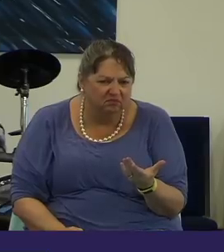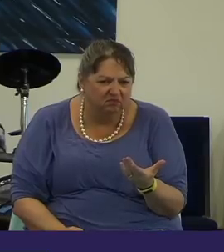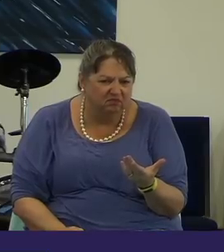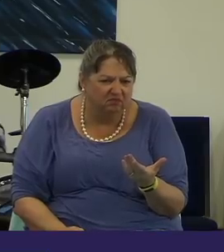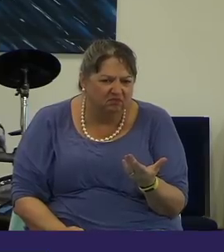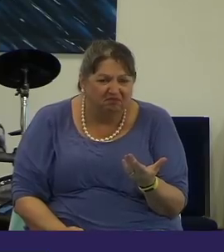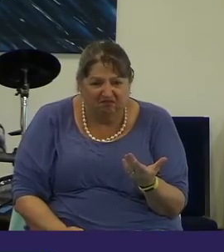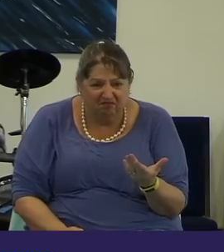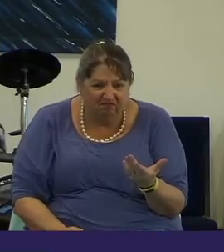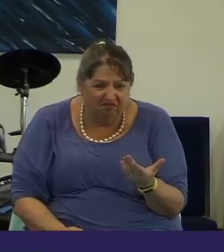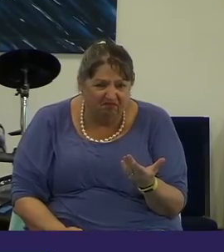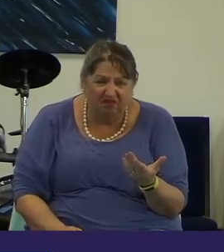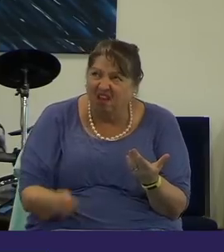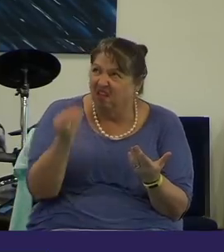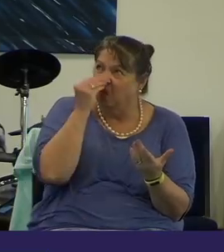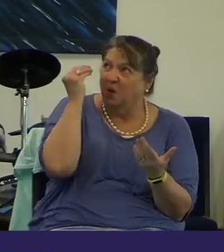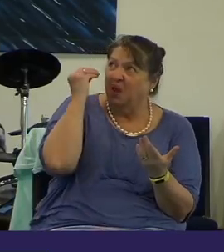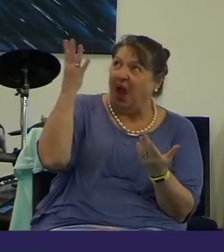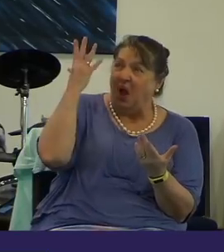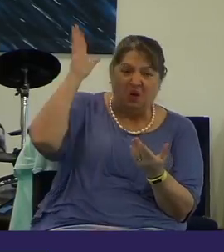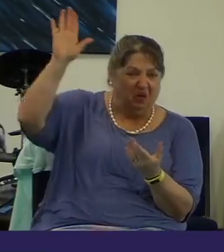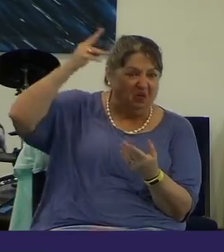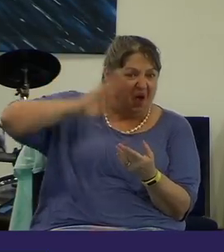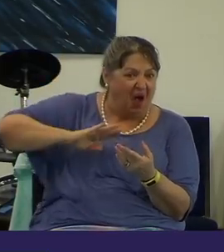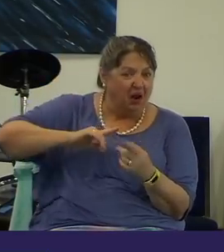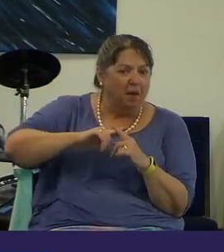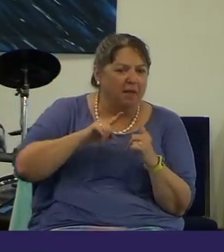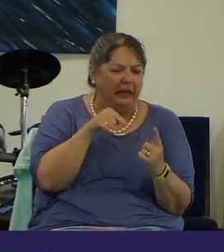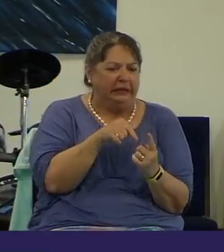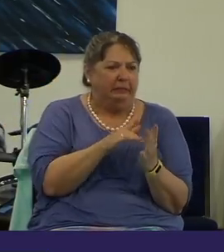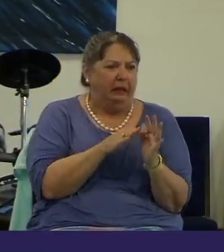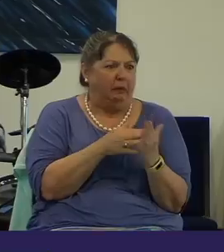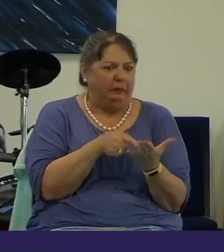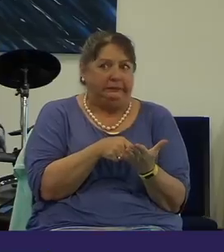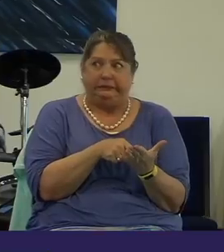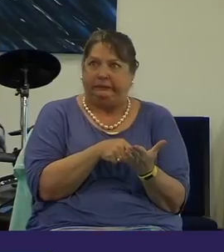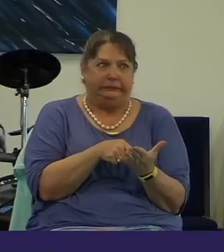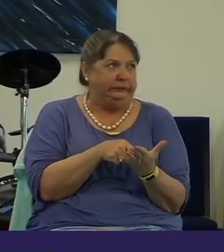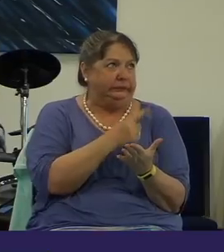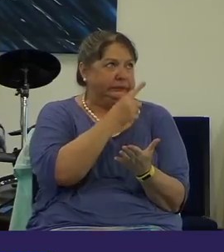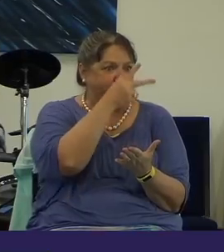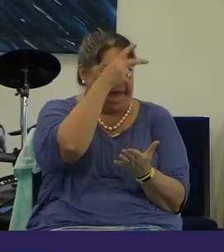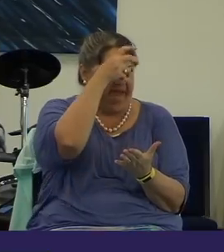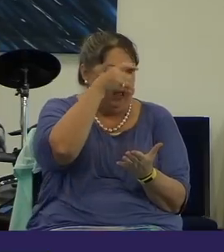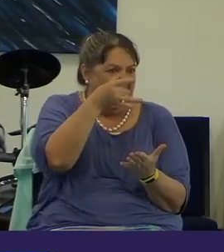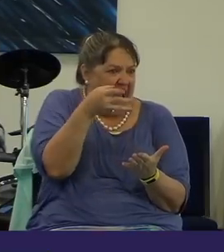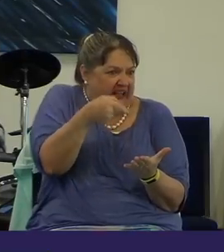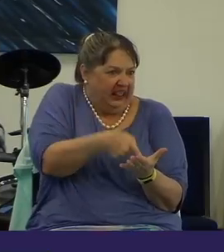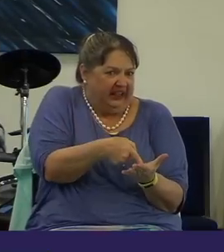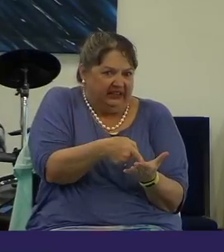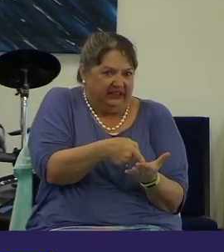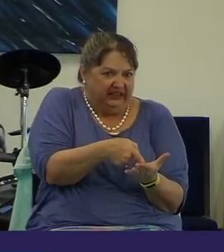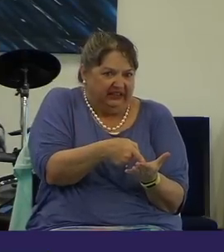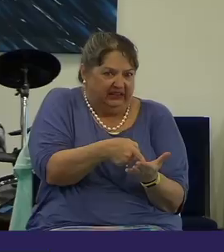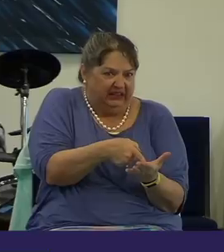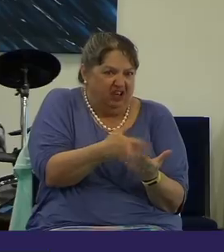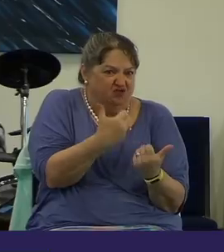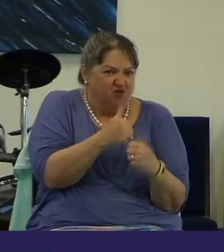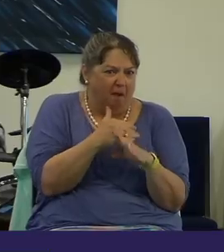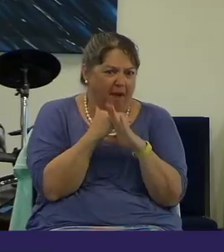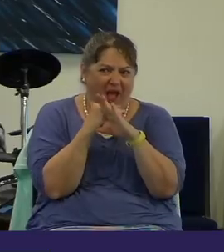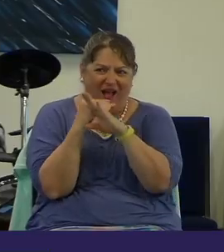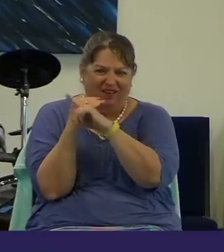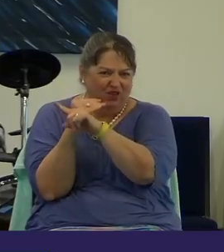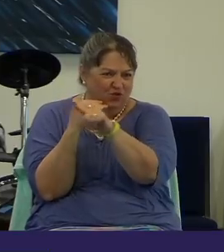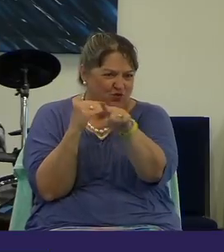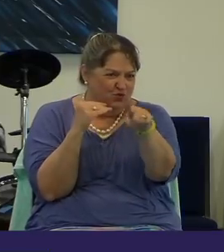is worshiping some kind of God, whether it be the God of self or the God of money or the God of you name it. But he cares about